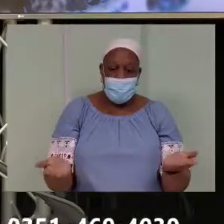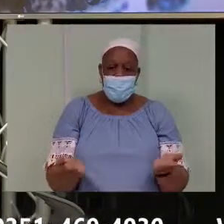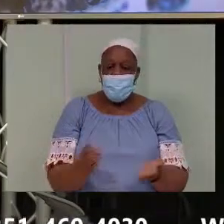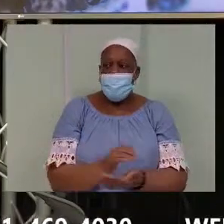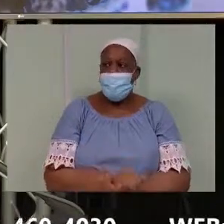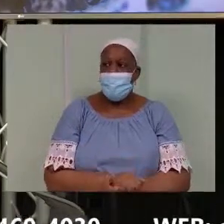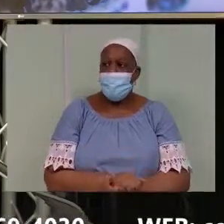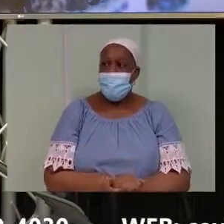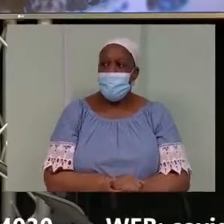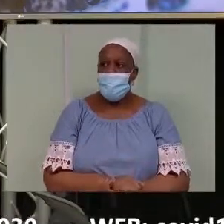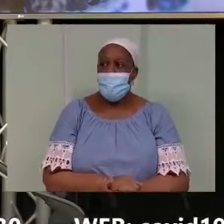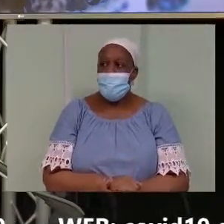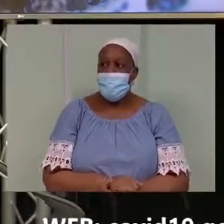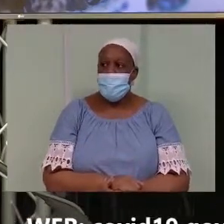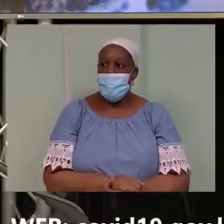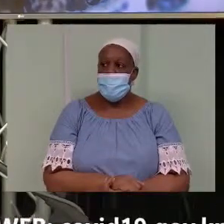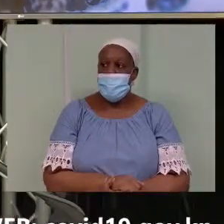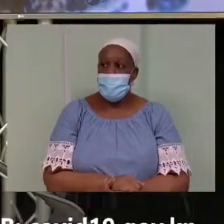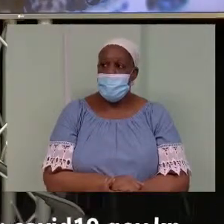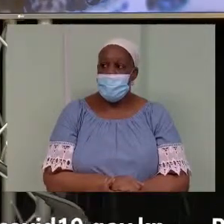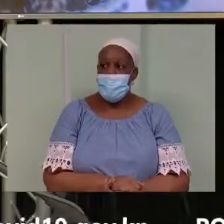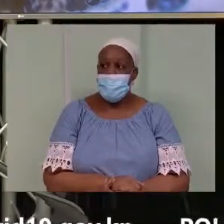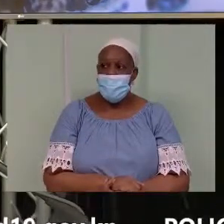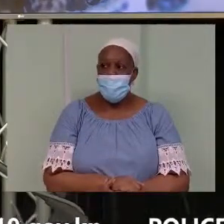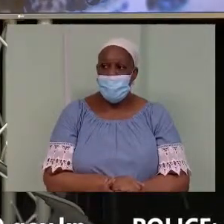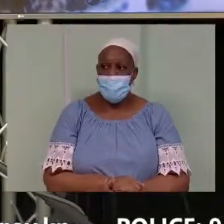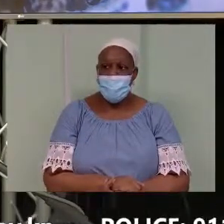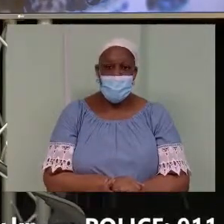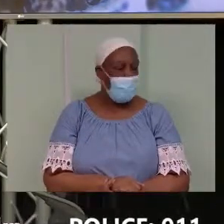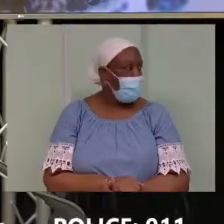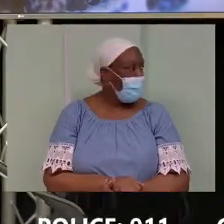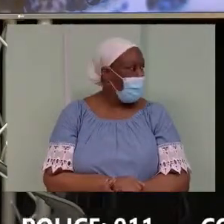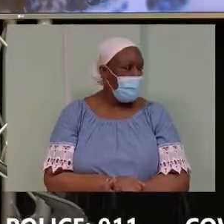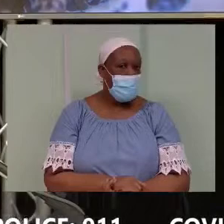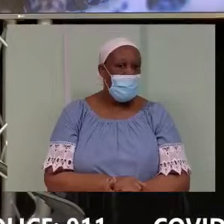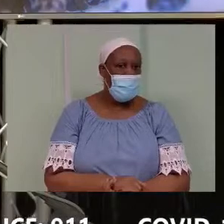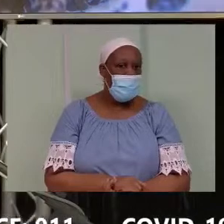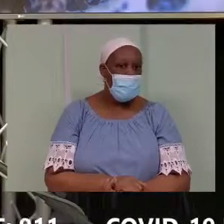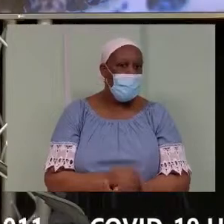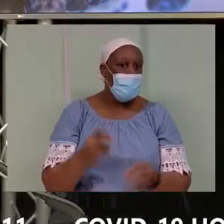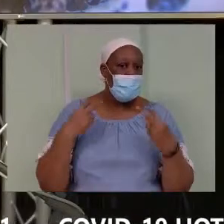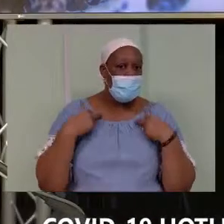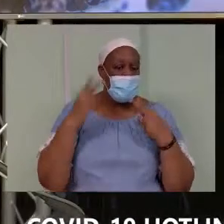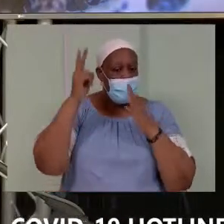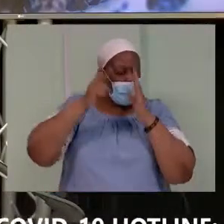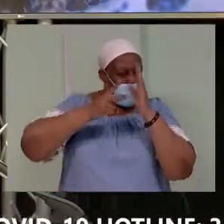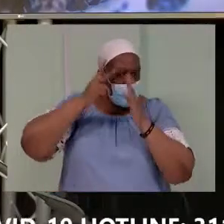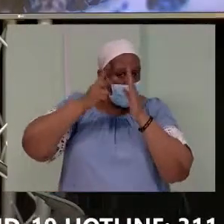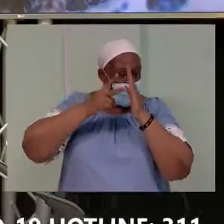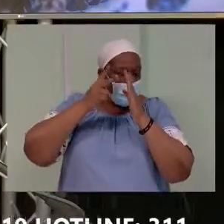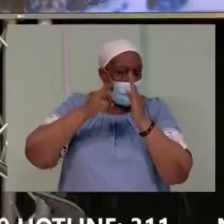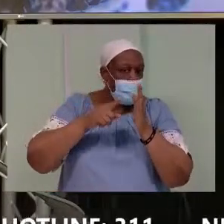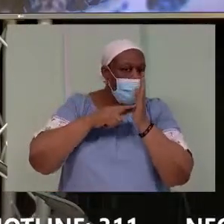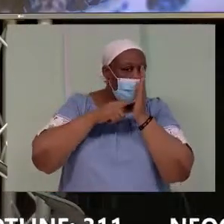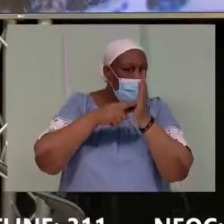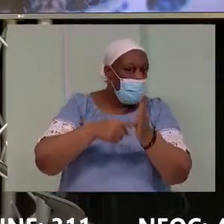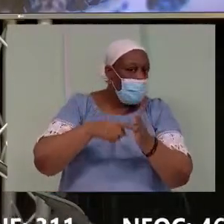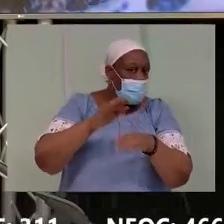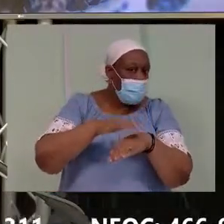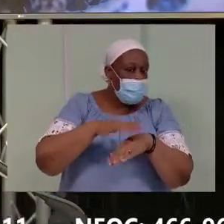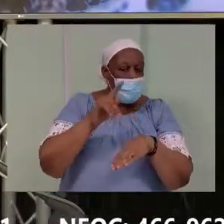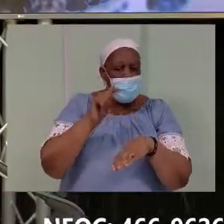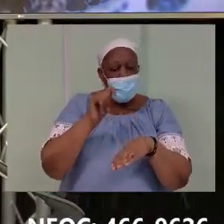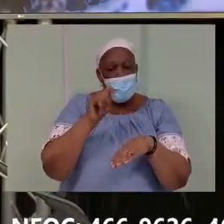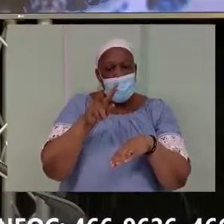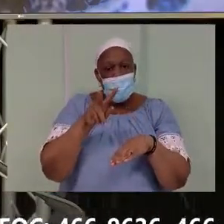we move, I think the technician advised me that we have the video. So I would like to share with you this video